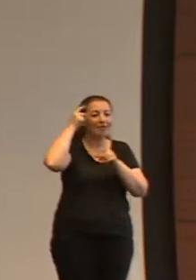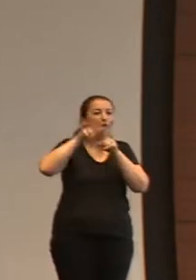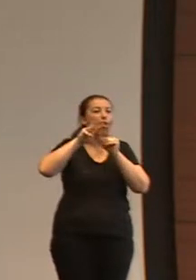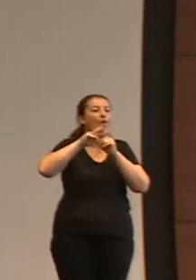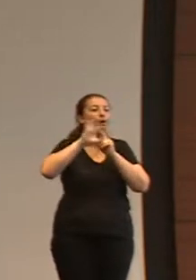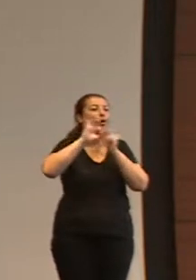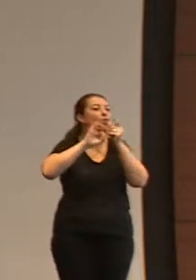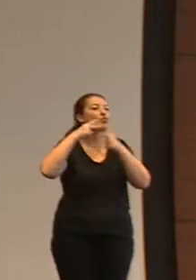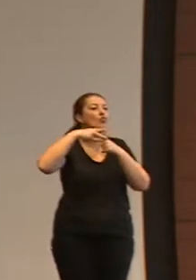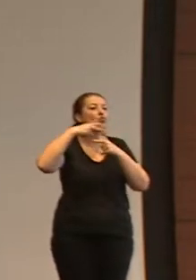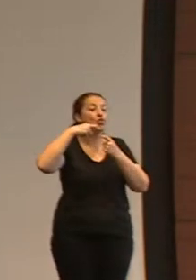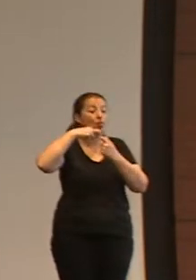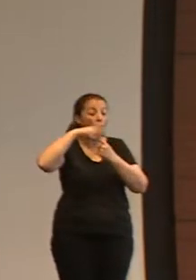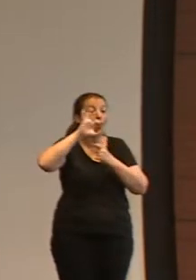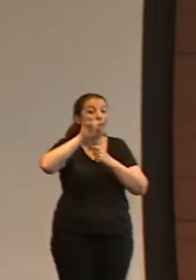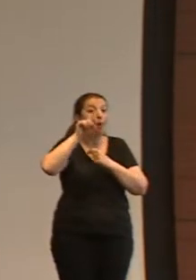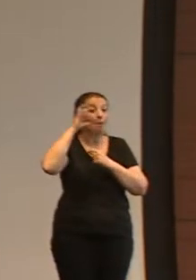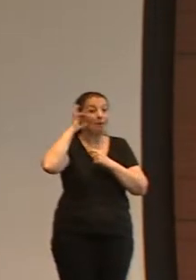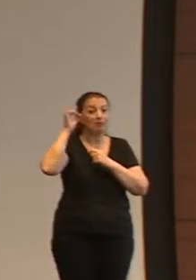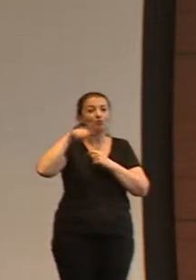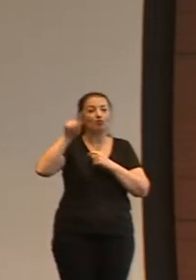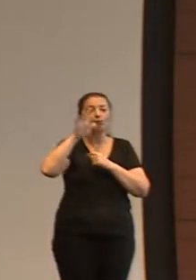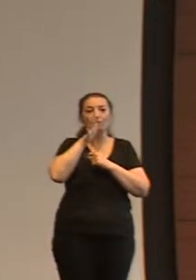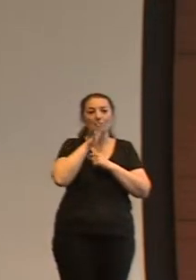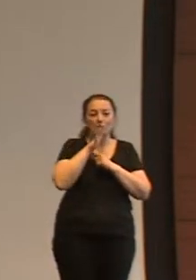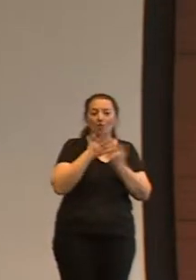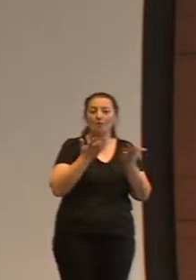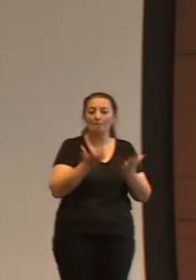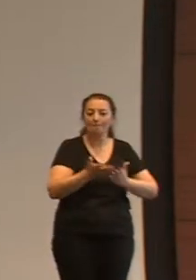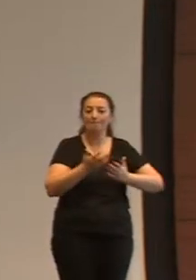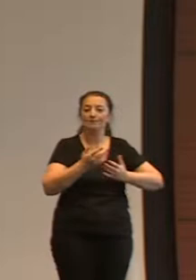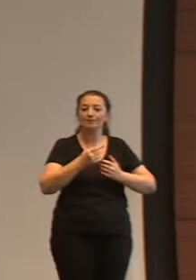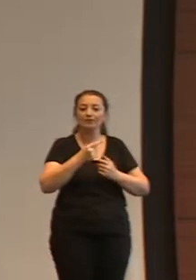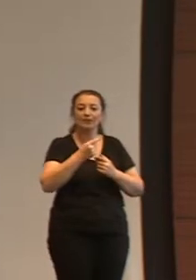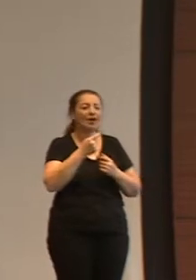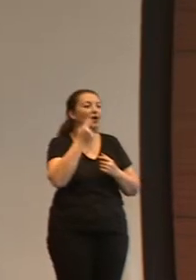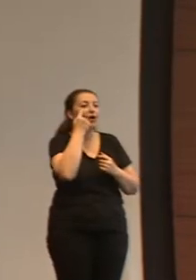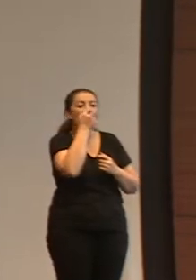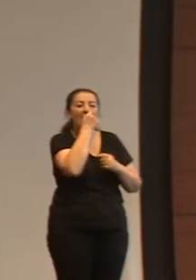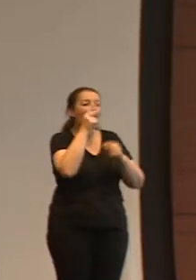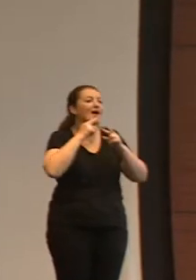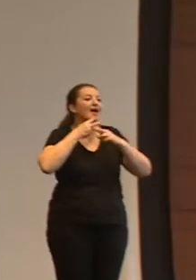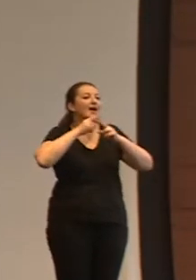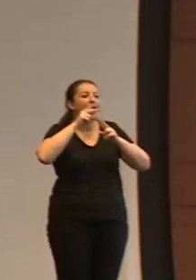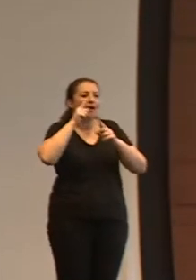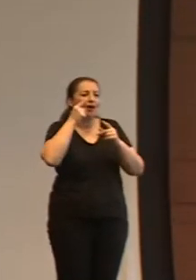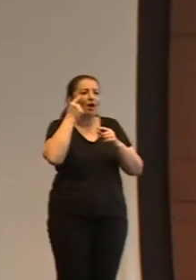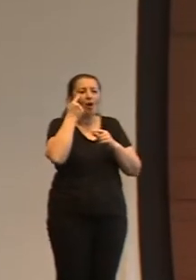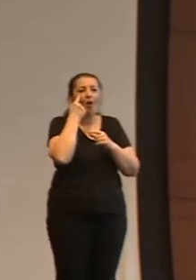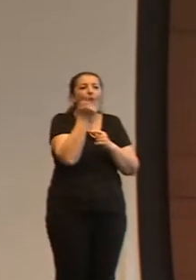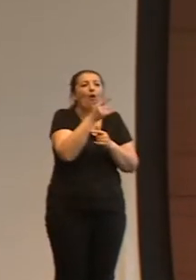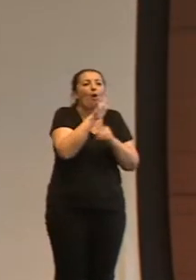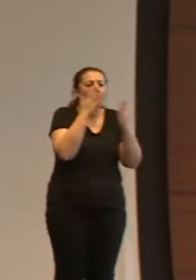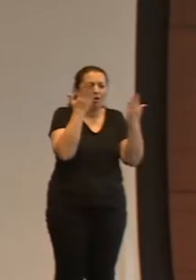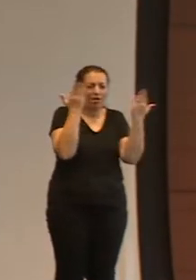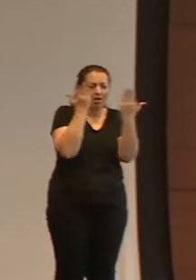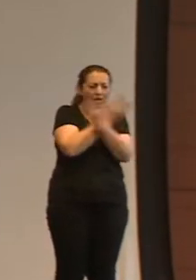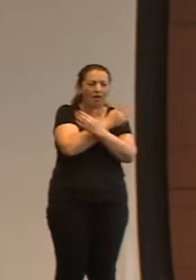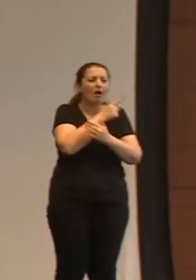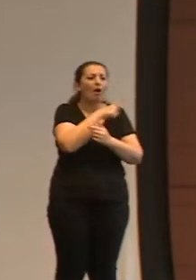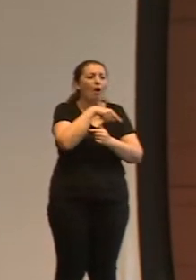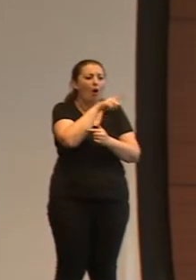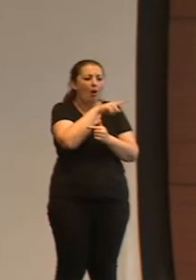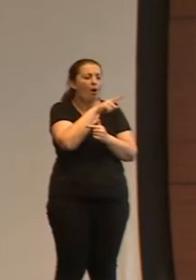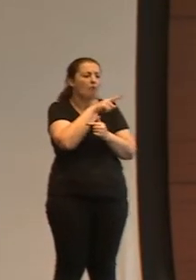neuroscientists already observe this in their activities um you are well aware